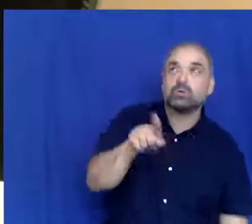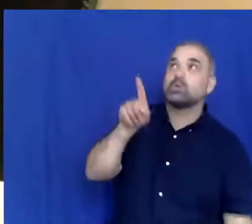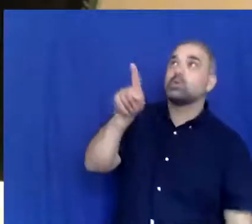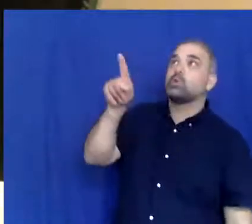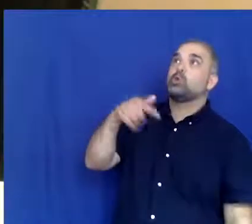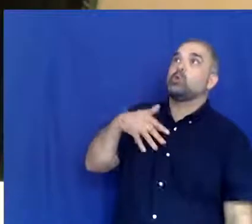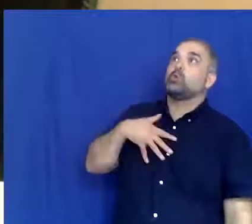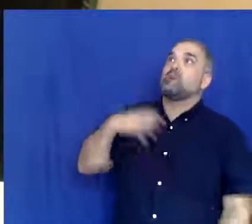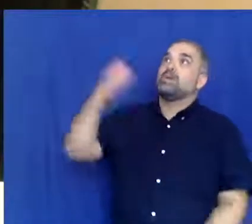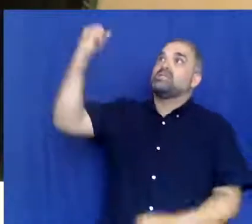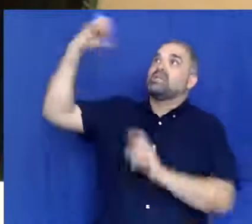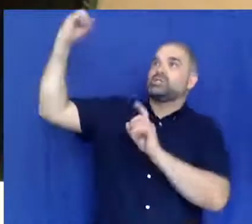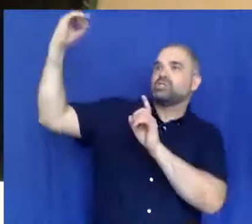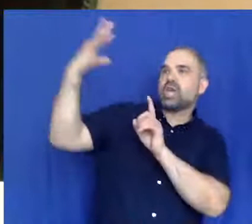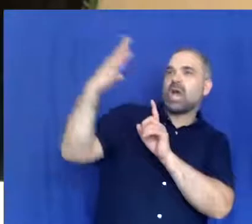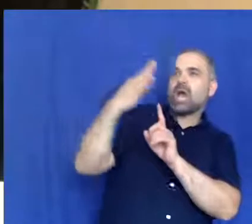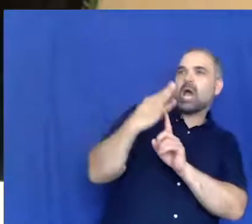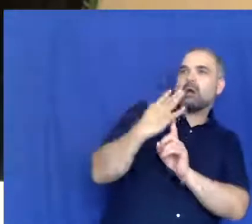You are my